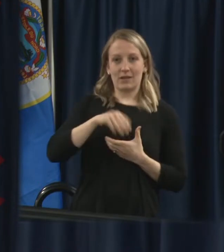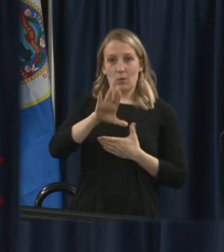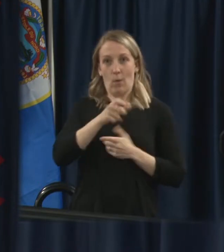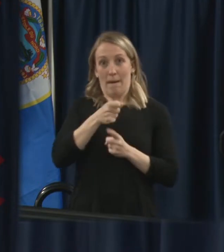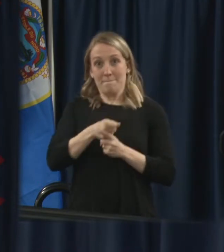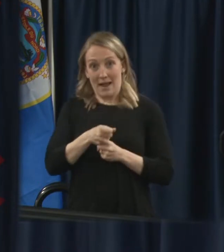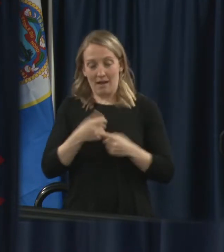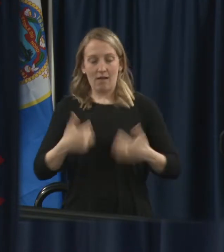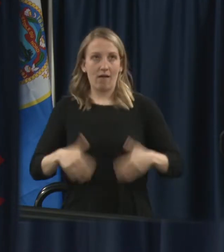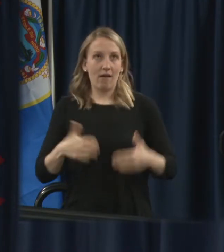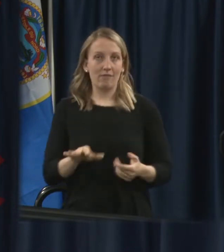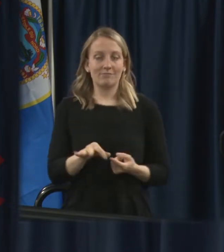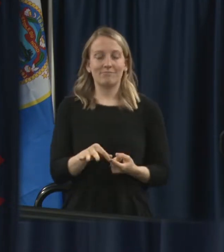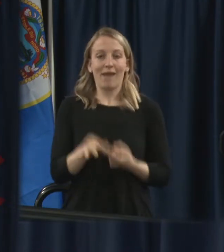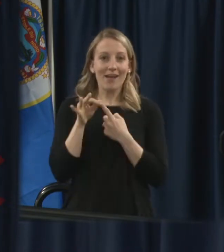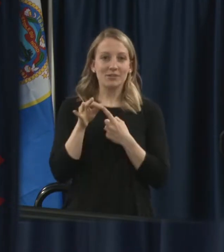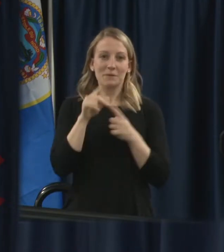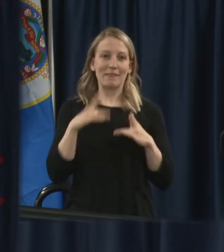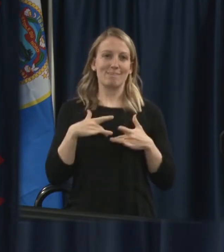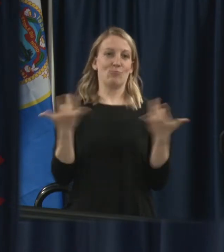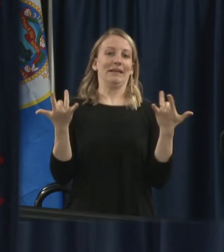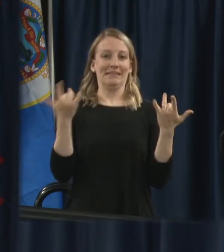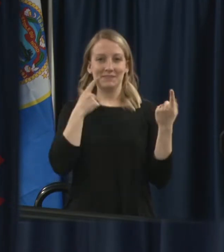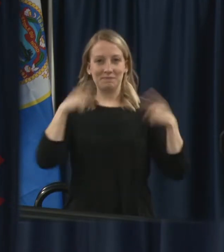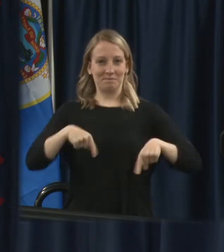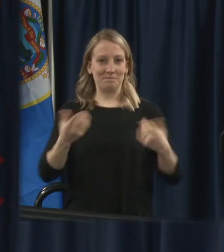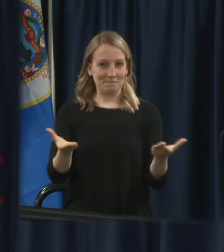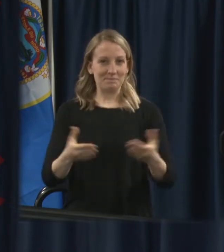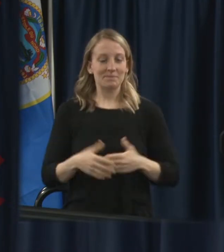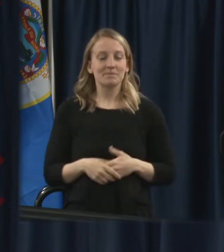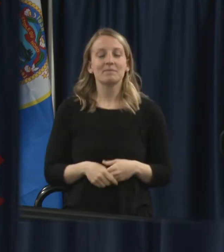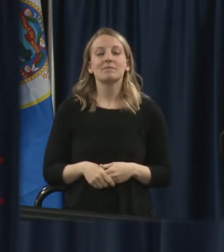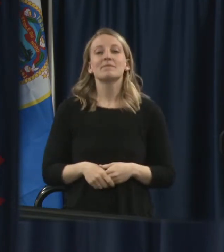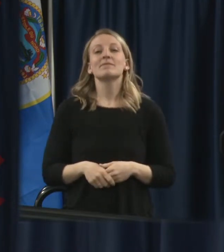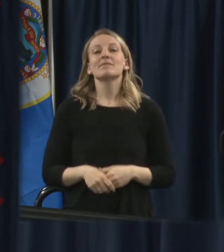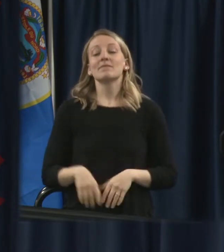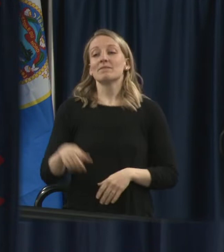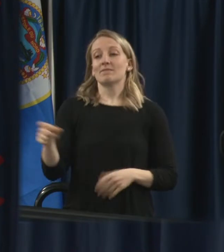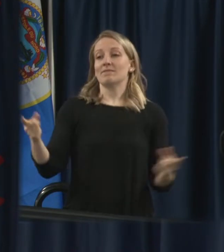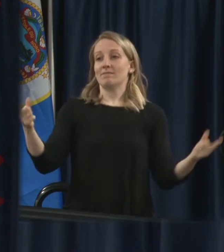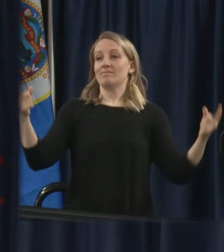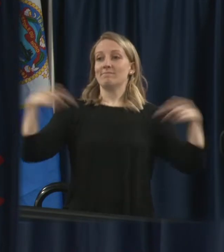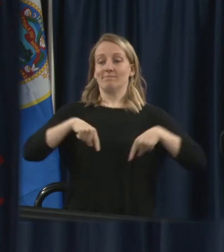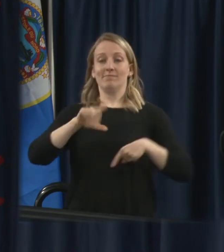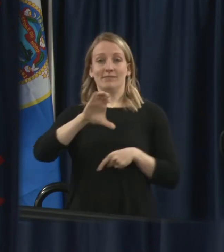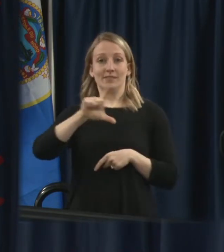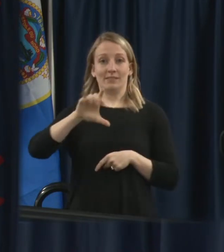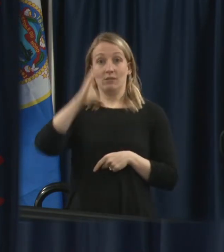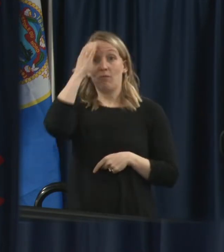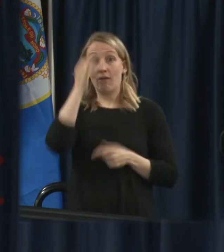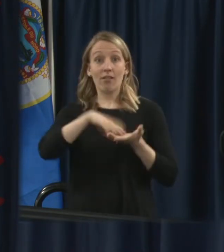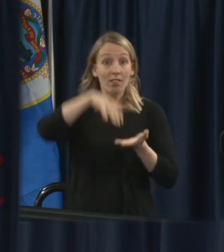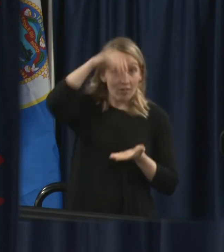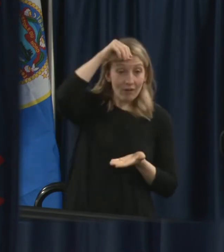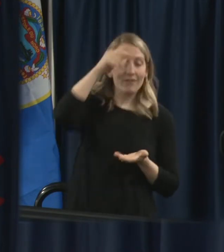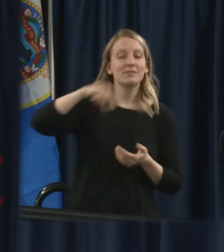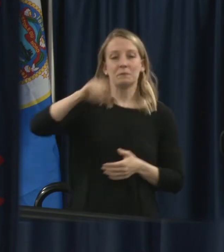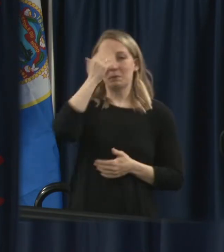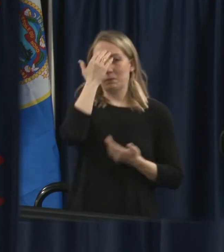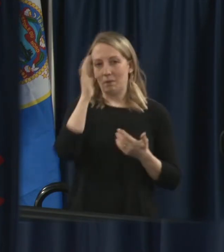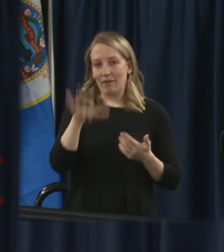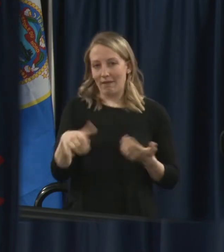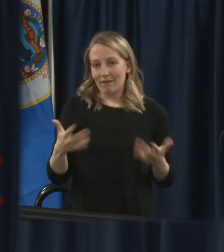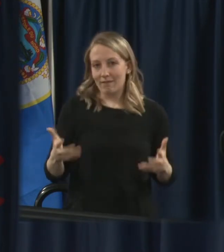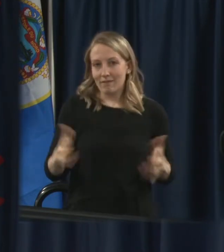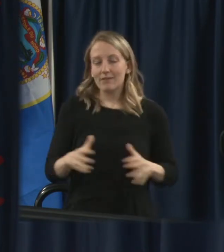it even more special. So we're just thrilled to be here. You know that you came to Central Lakes College to learn, of course you did, and we know how